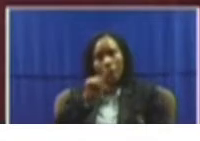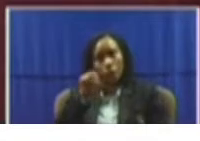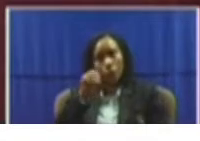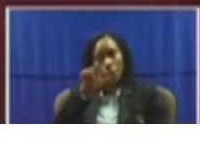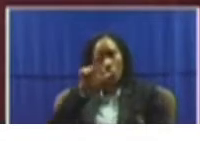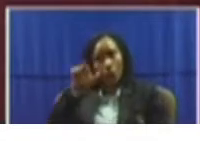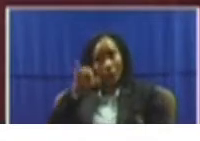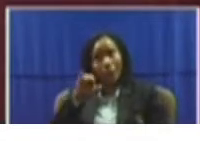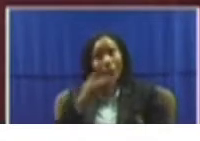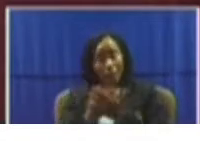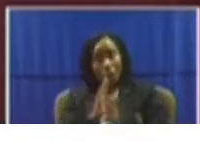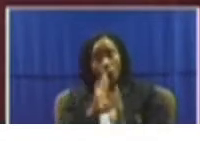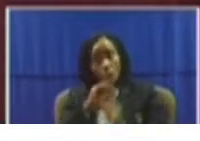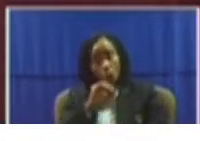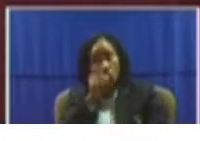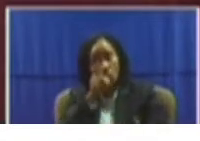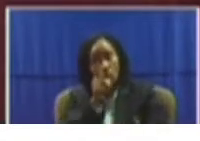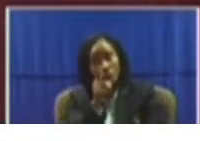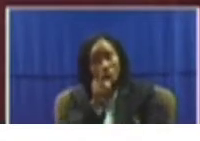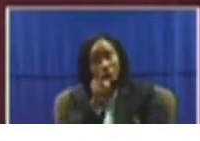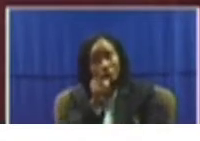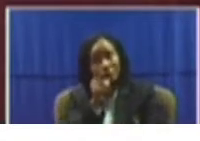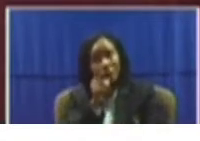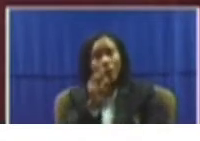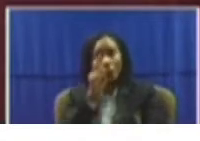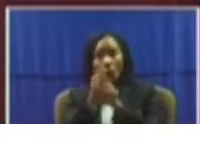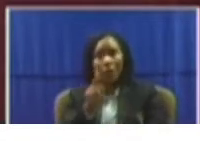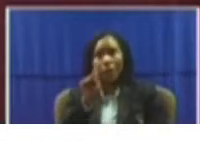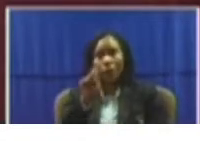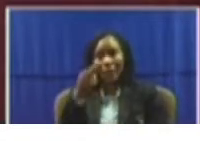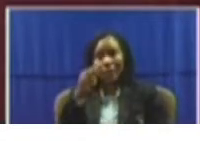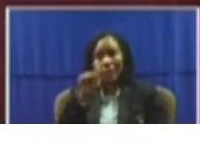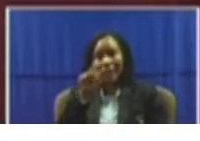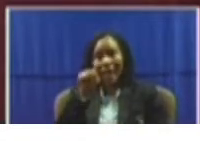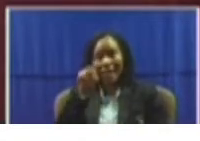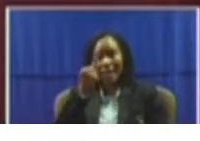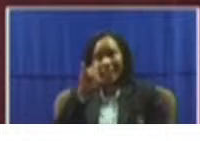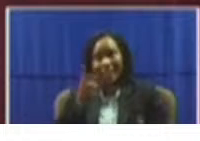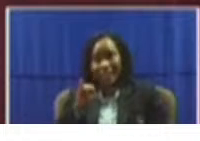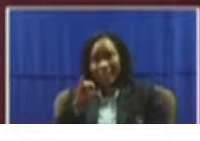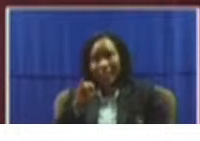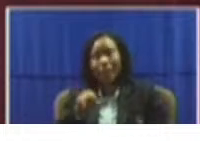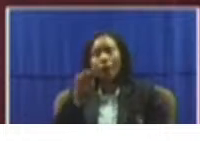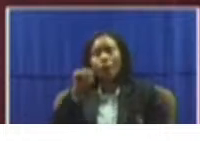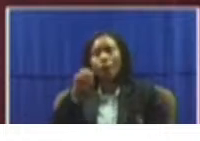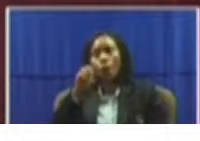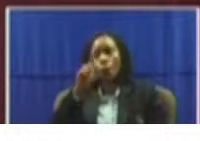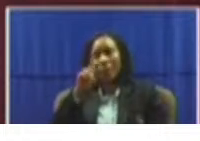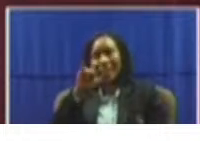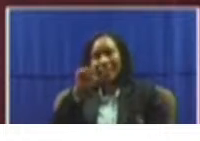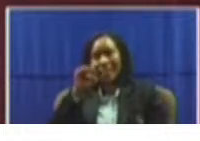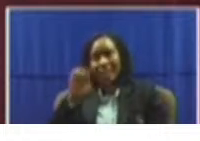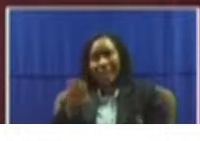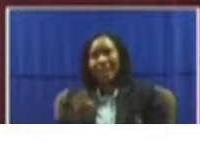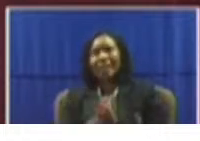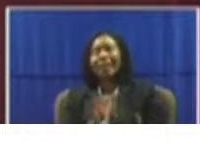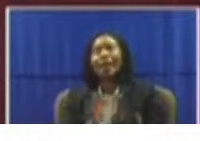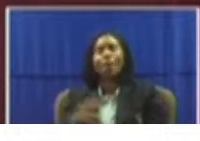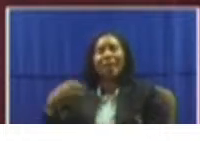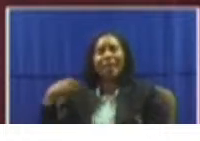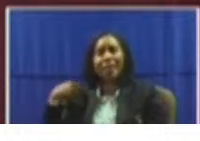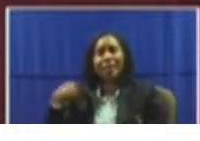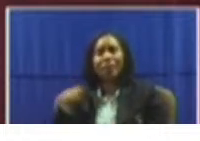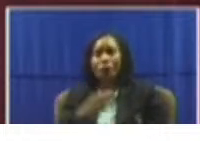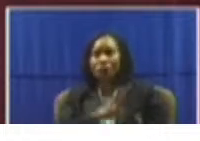you? Honourable Thandi Modise is a Minister of Defence and